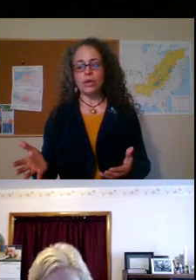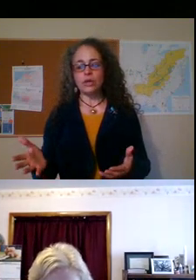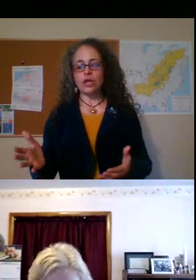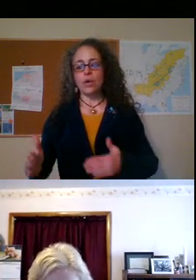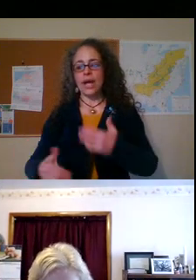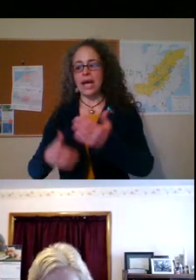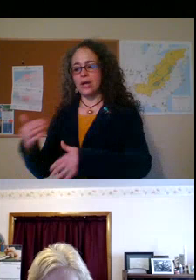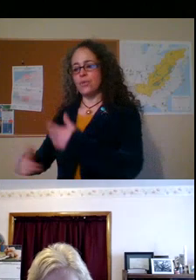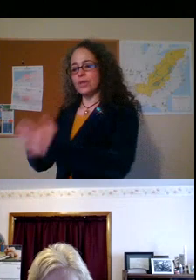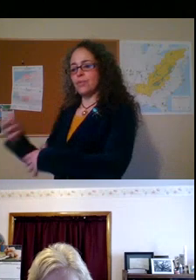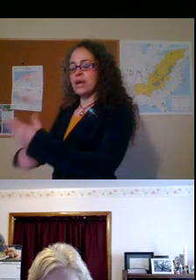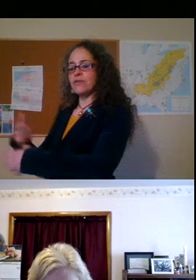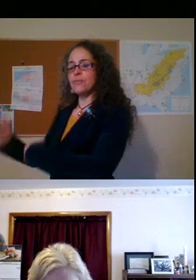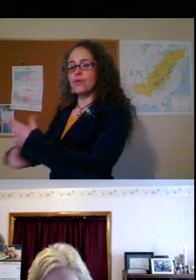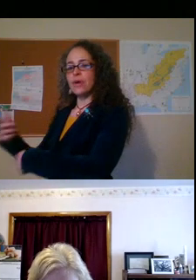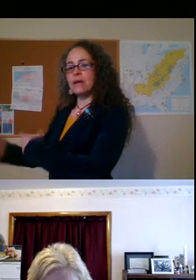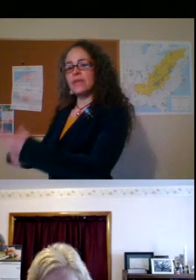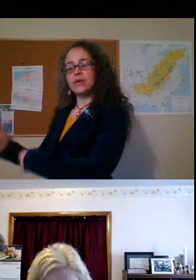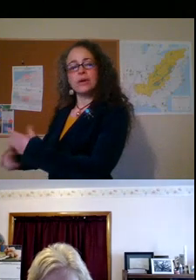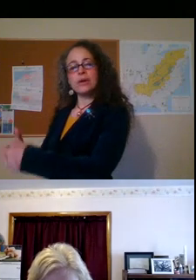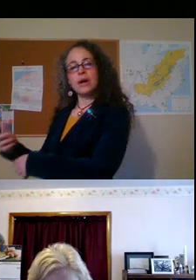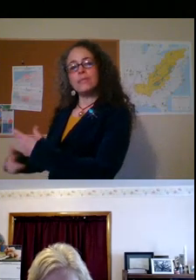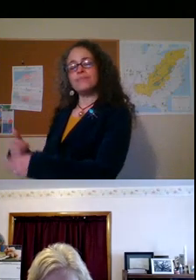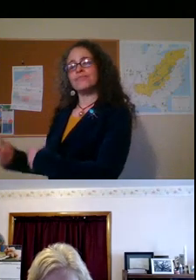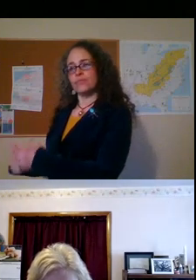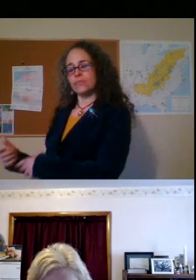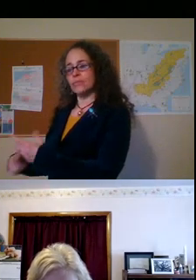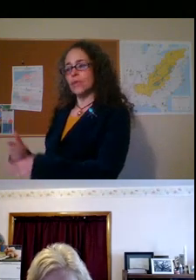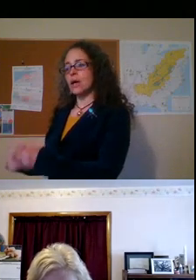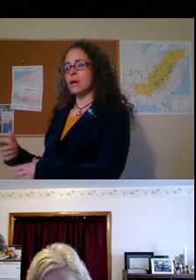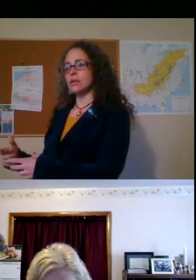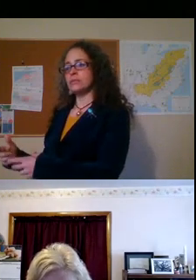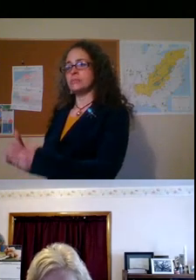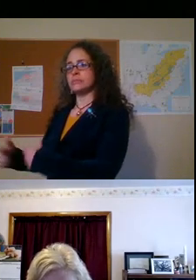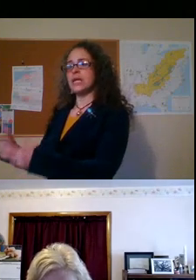people will go ahead with whatever program that they're